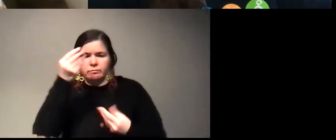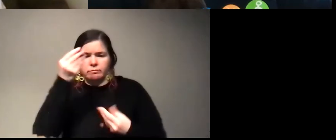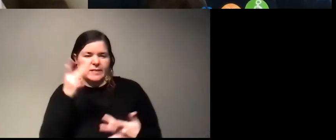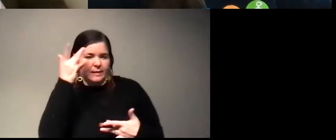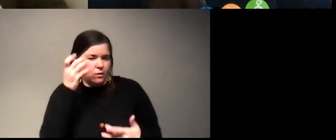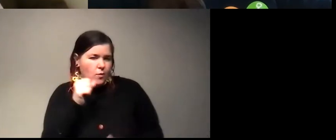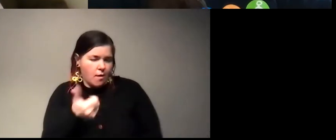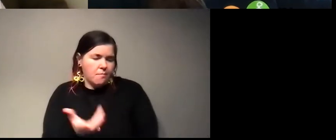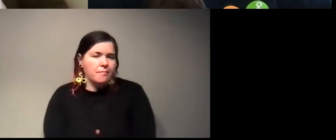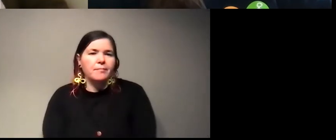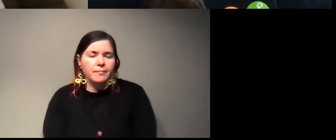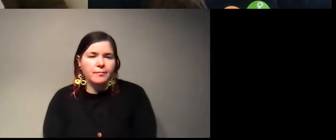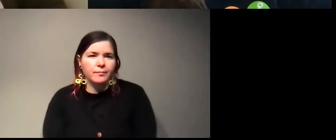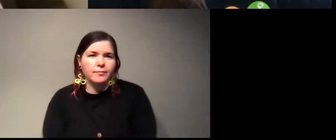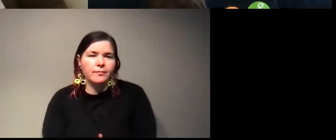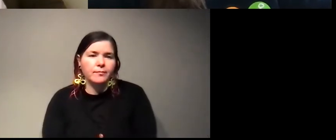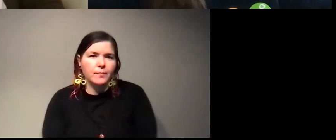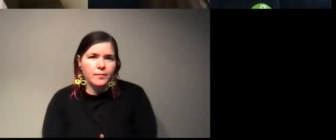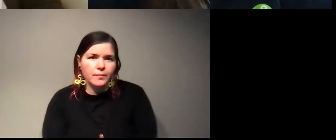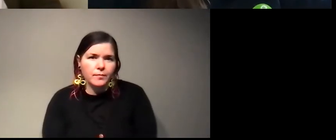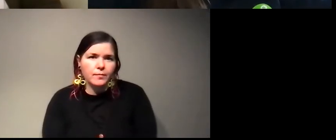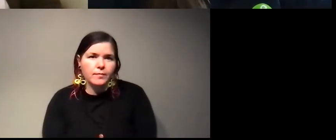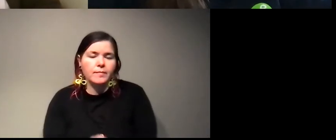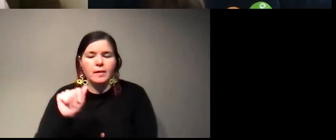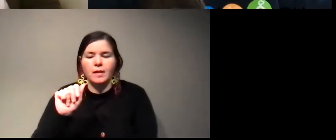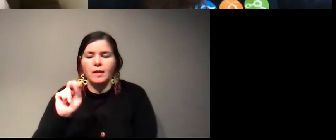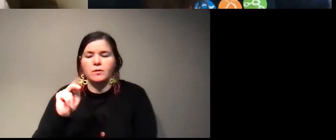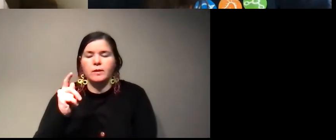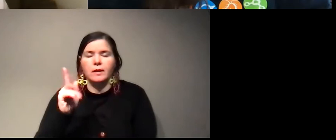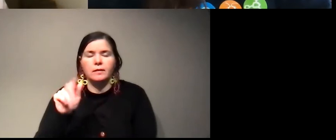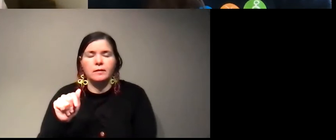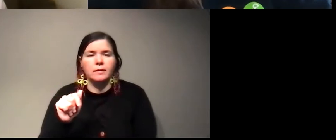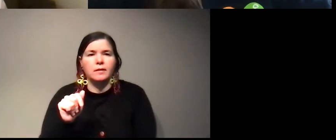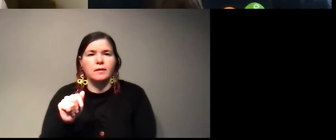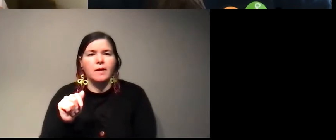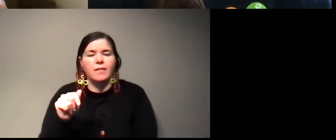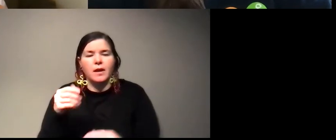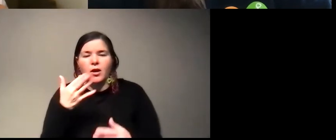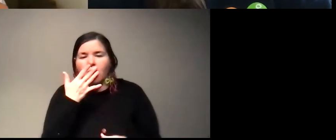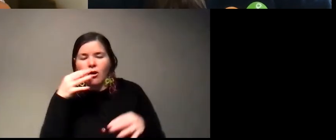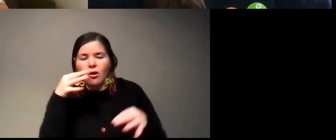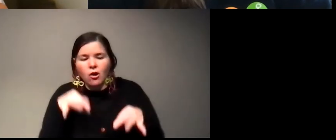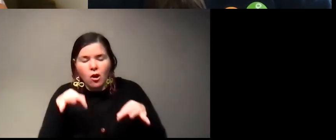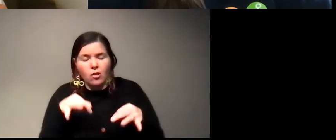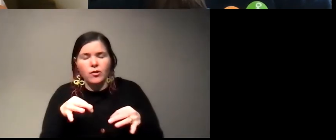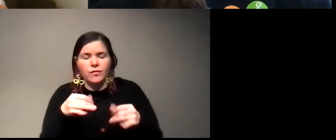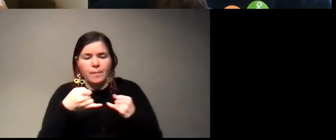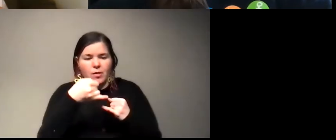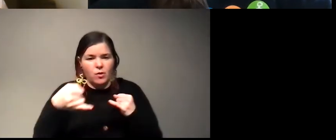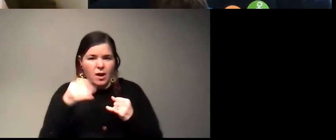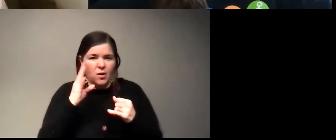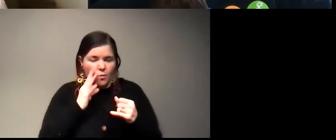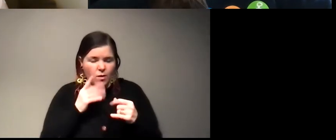not. Awesome. Thank you. Antonetta asks, do the dyes from colored thread interfere with